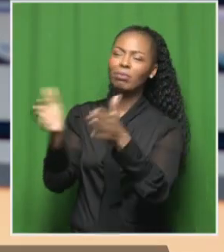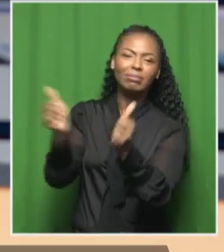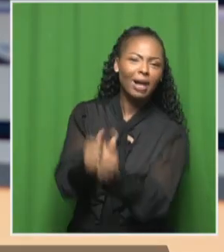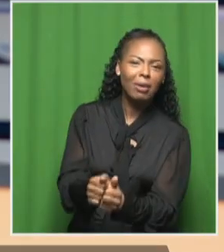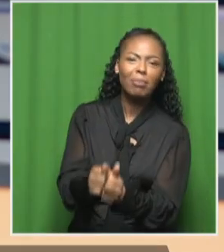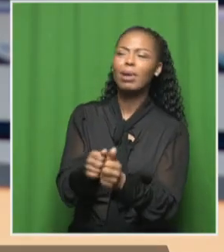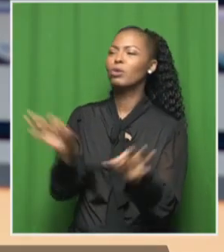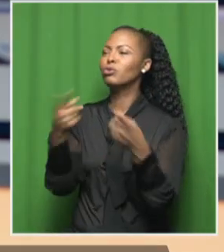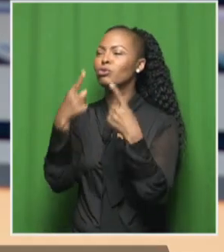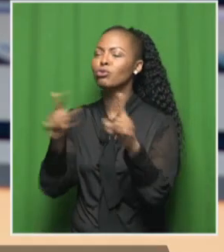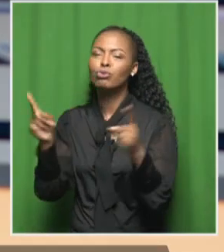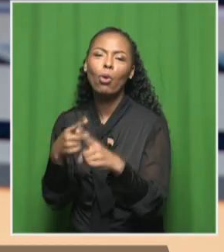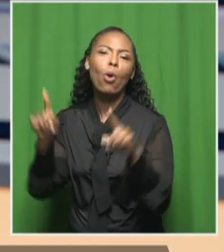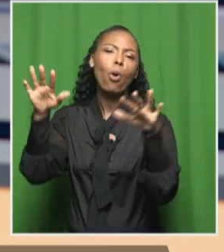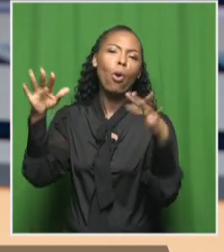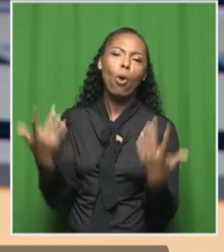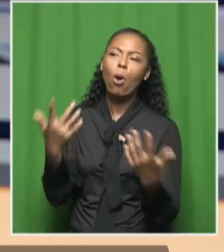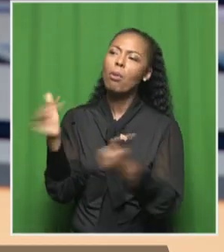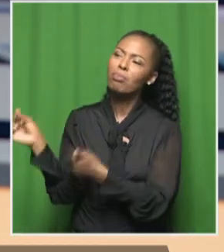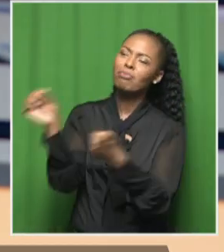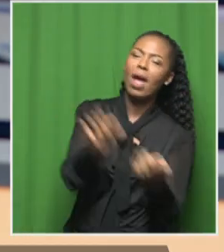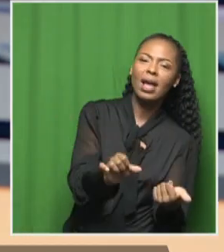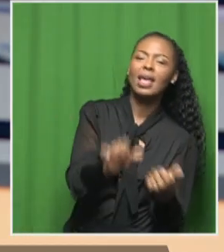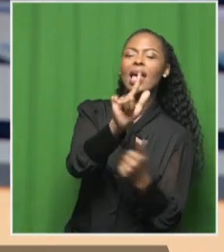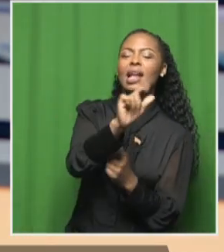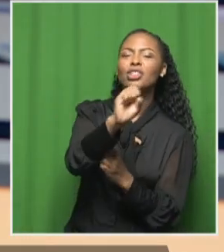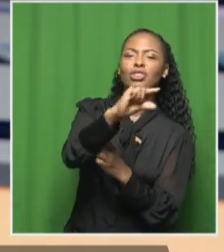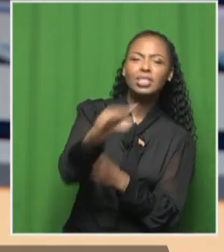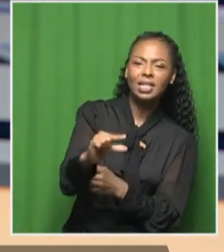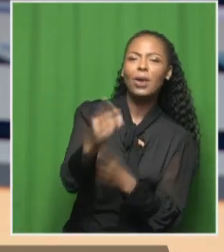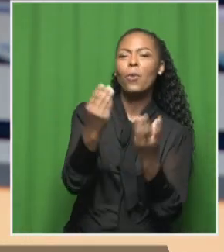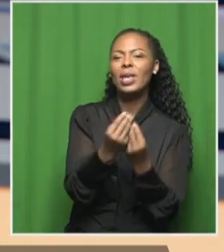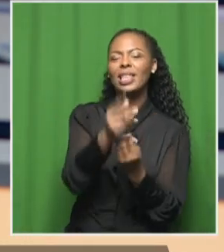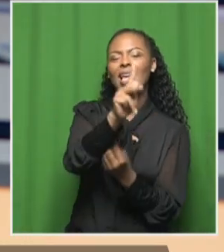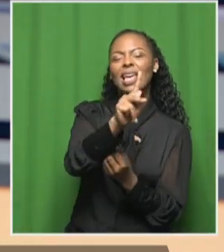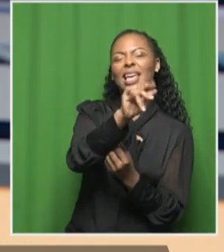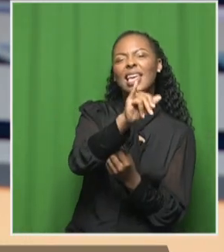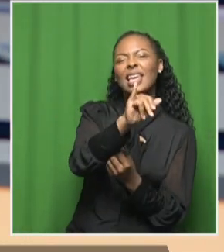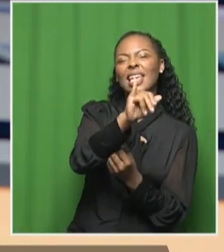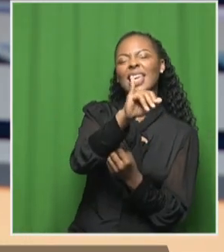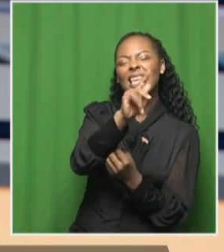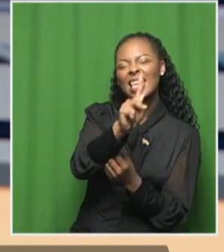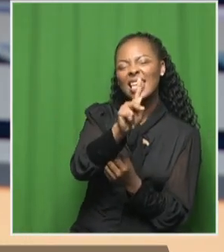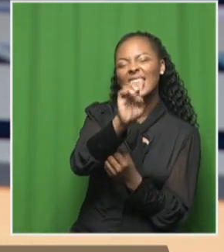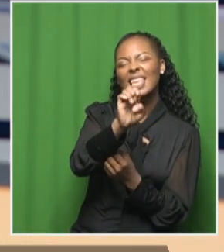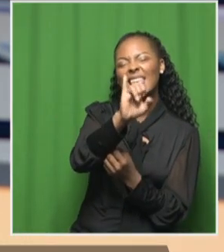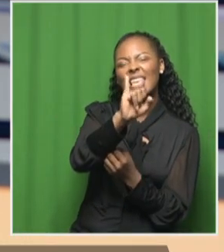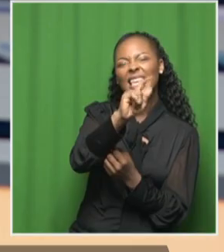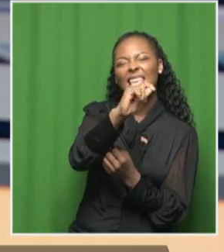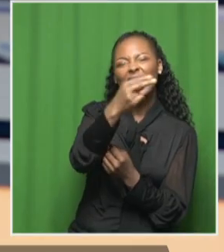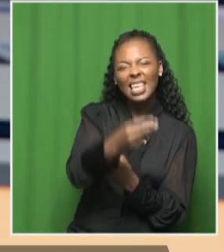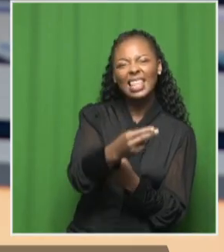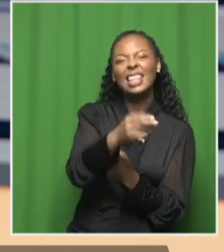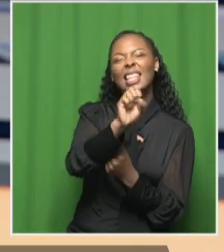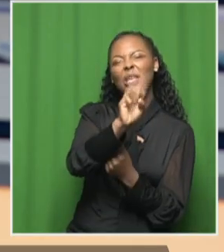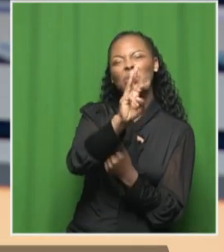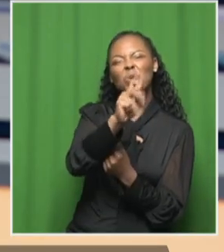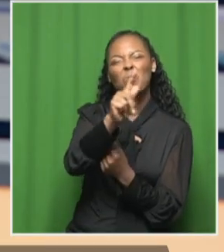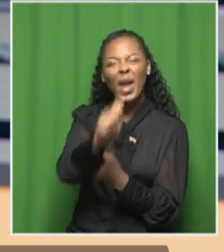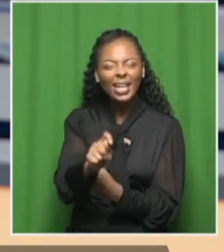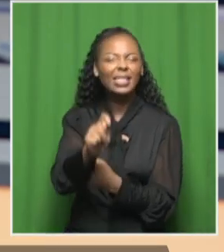on to LSG, again with Keith Sweat and the late Gerald Levert, you know, you just